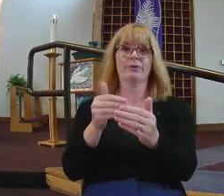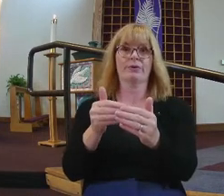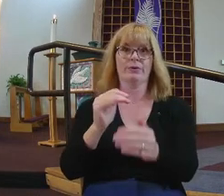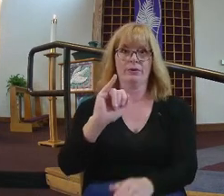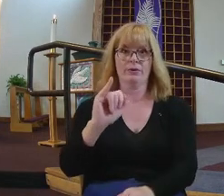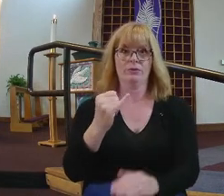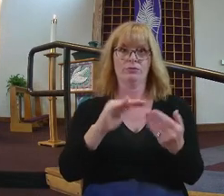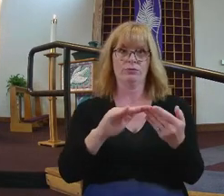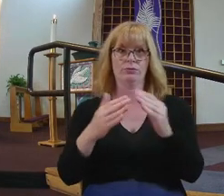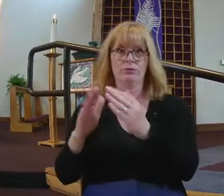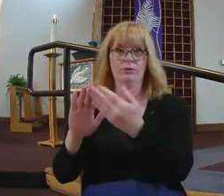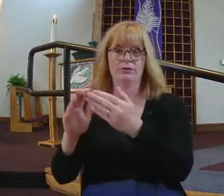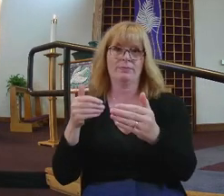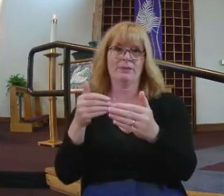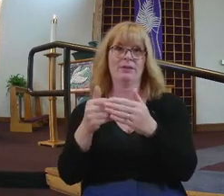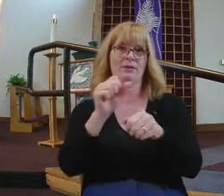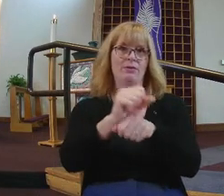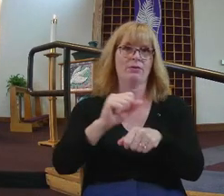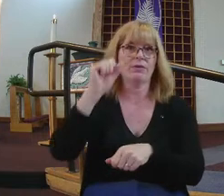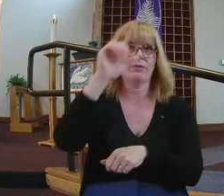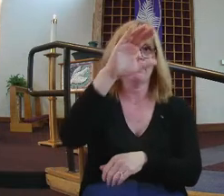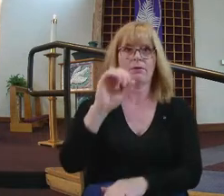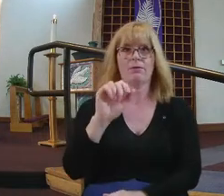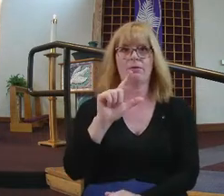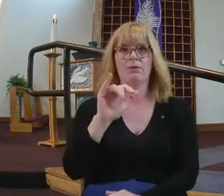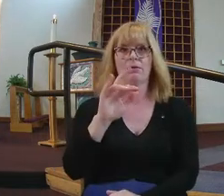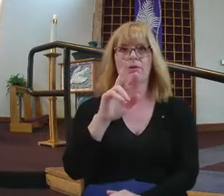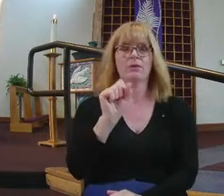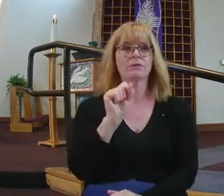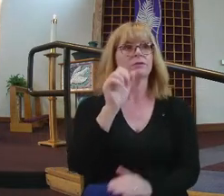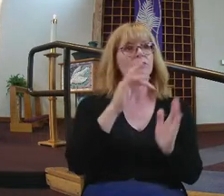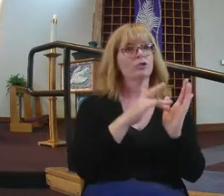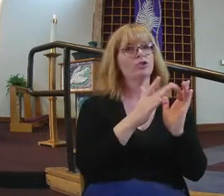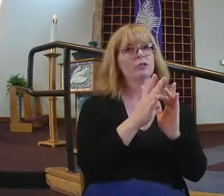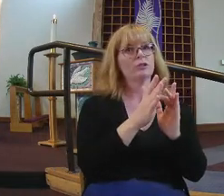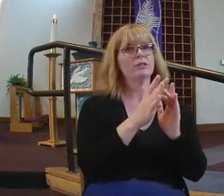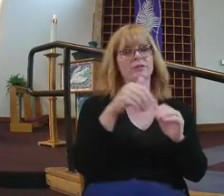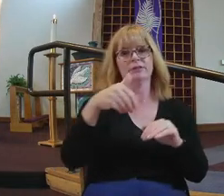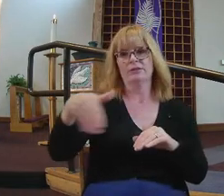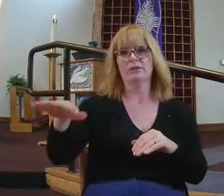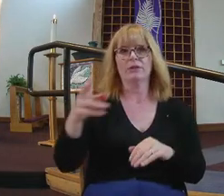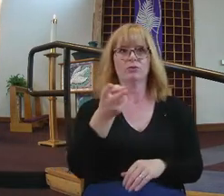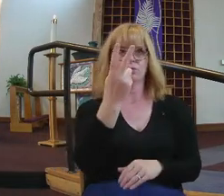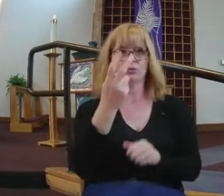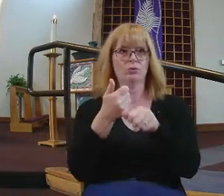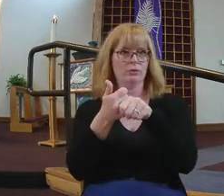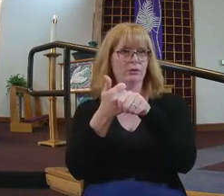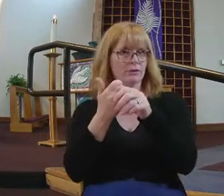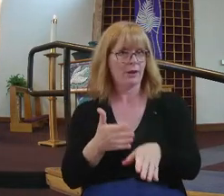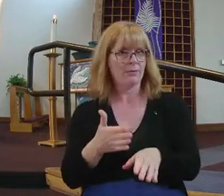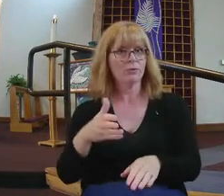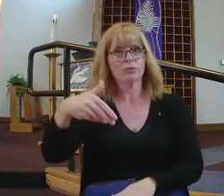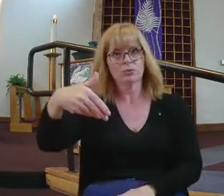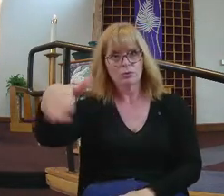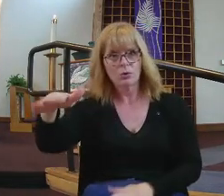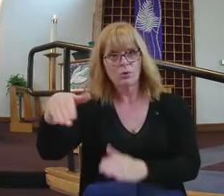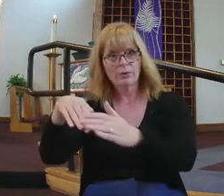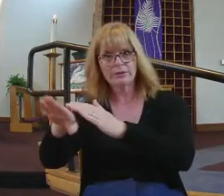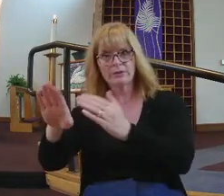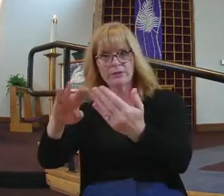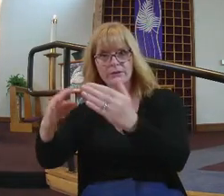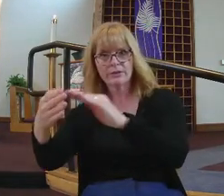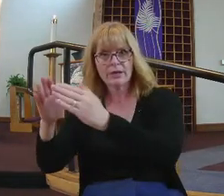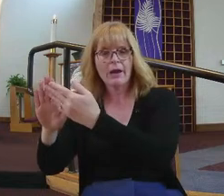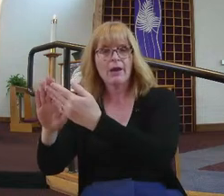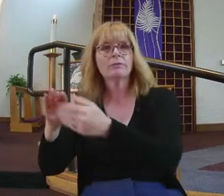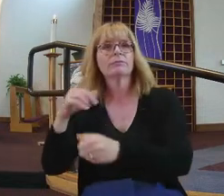the Mount of Olives, he sent two of his disciples and said to them, "Go into the village ahead of you, and immediately you will enter